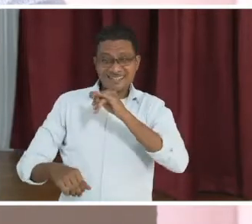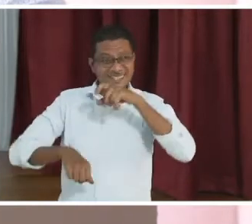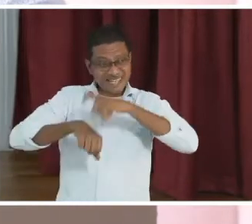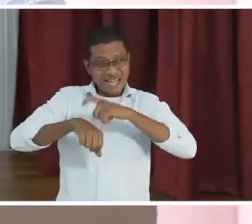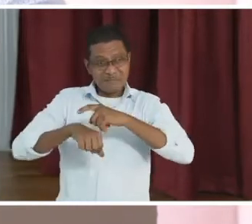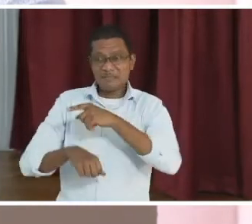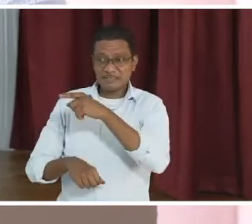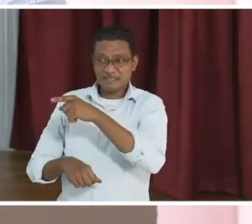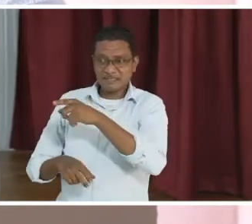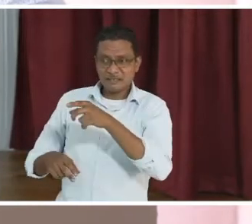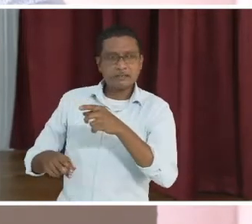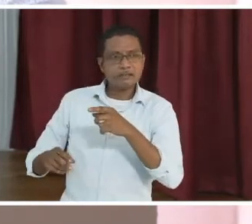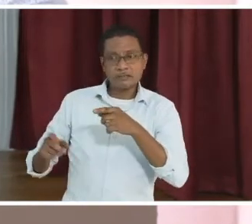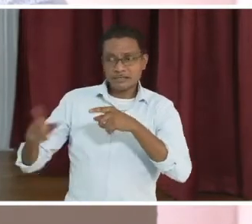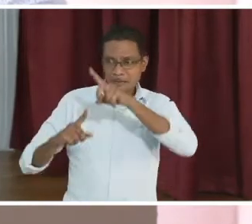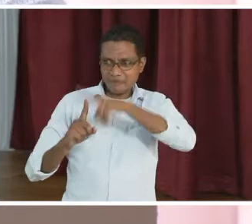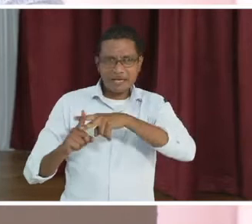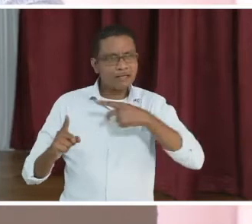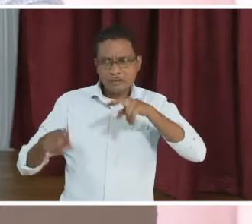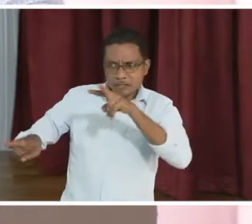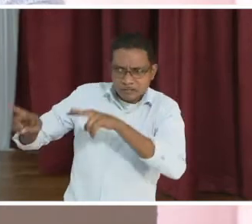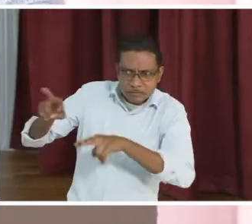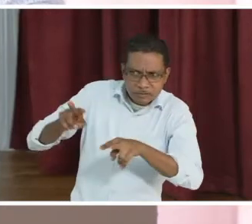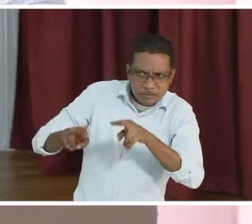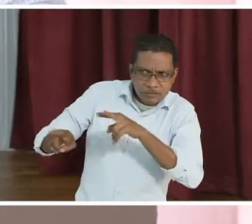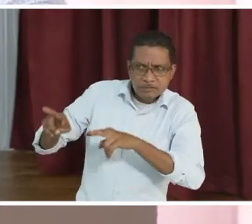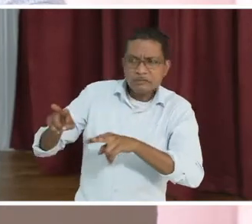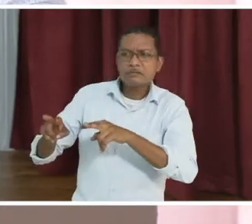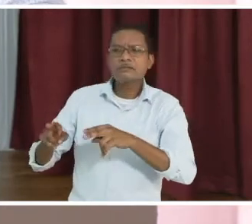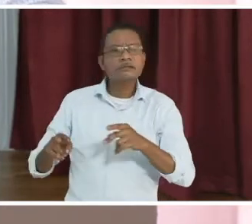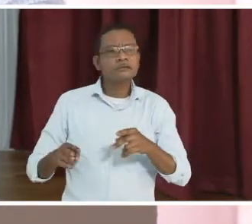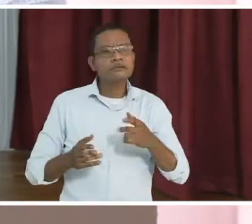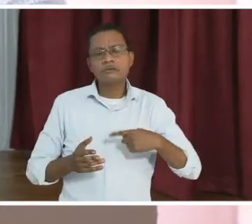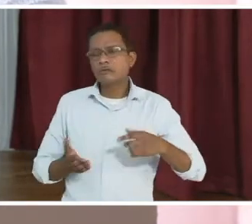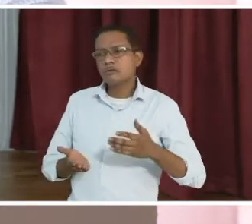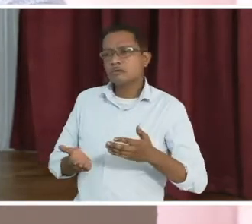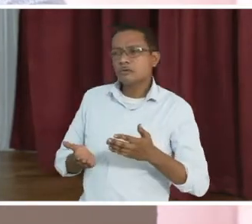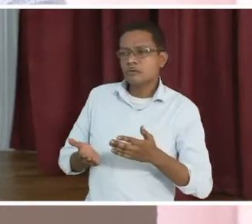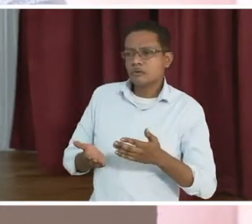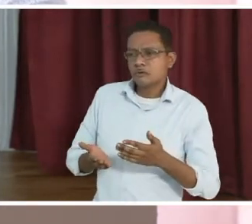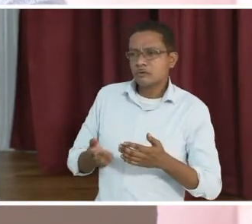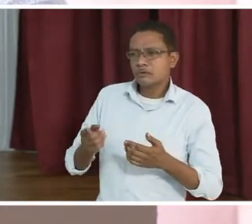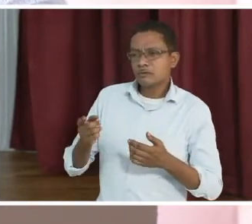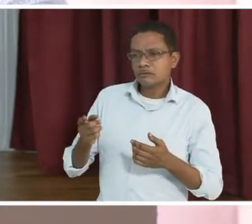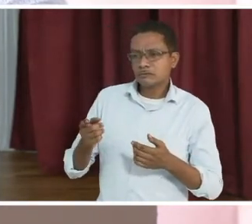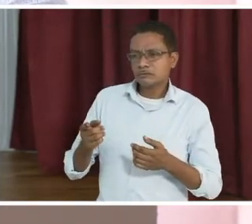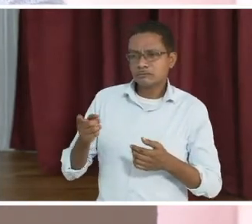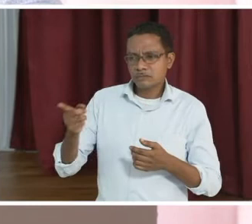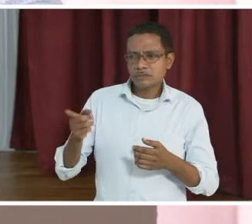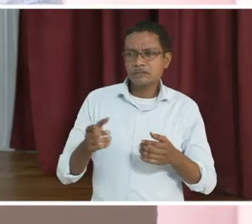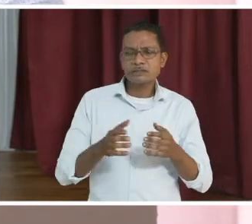assessment, our client may have possibly a short-term loan, and if it was not for that loan, they would have been able